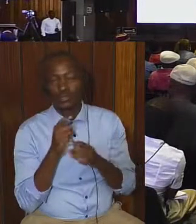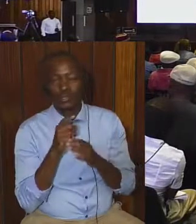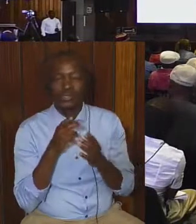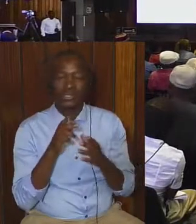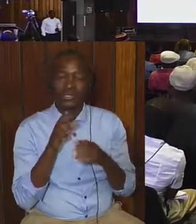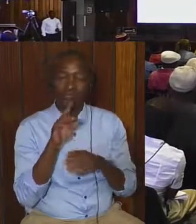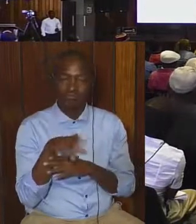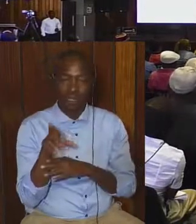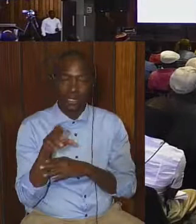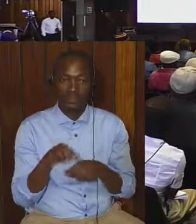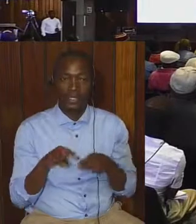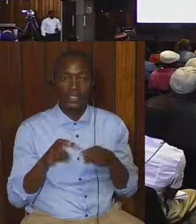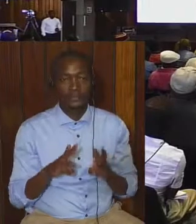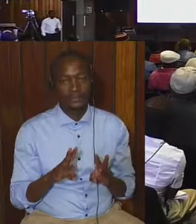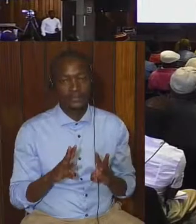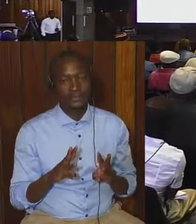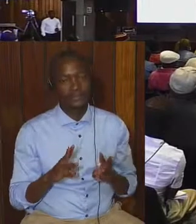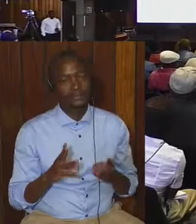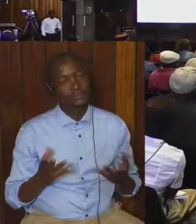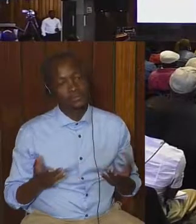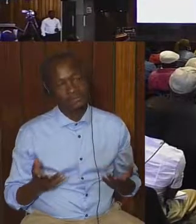manner?